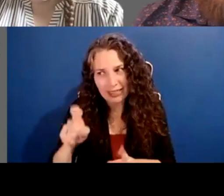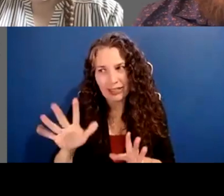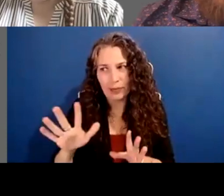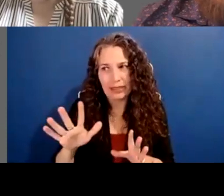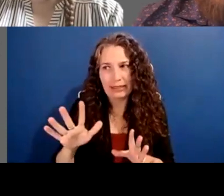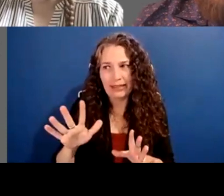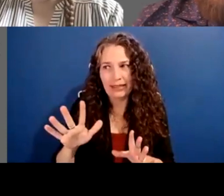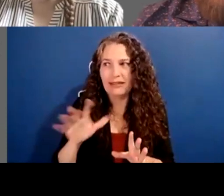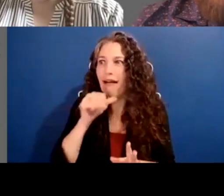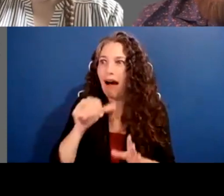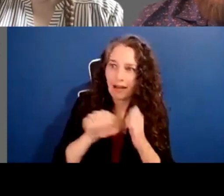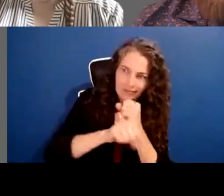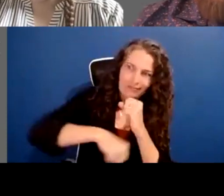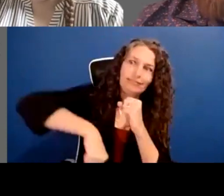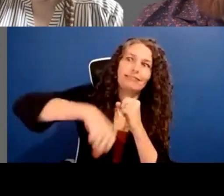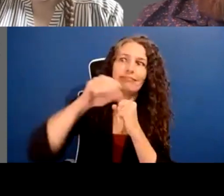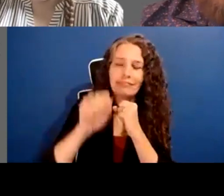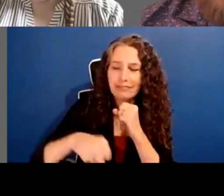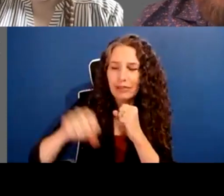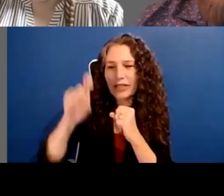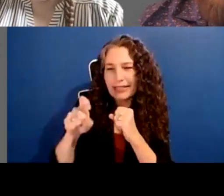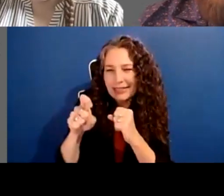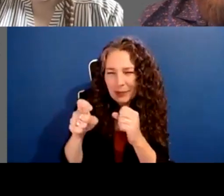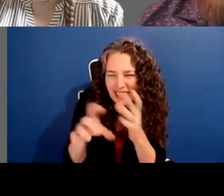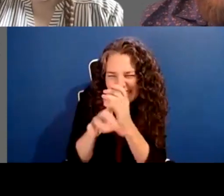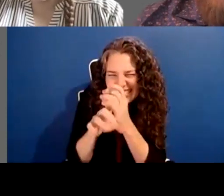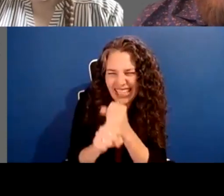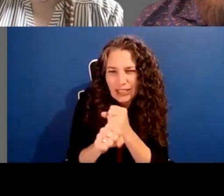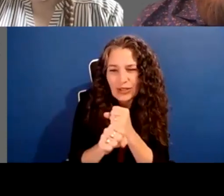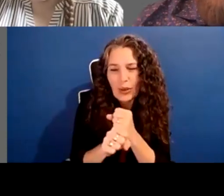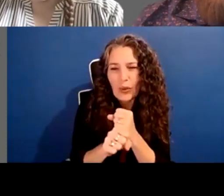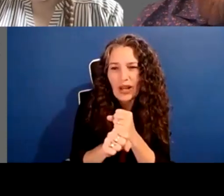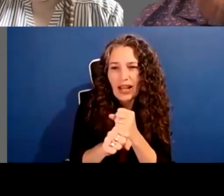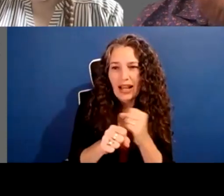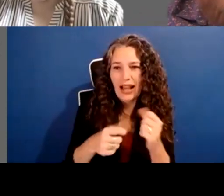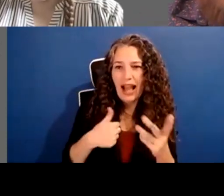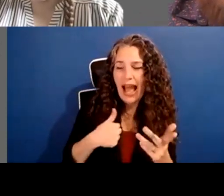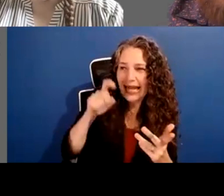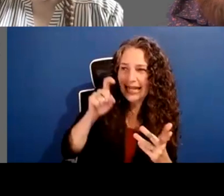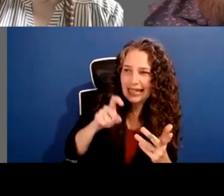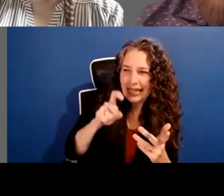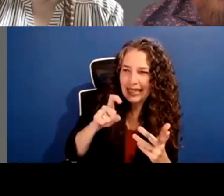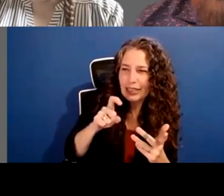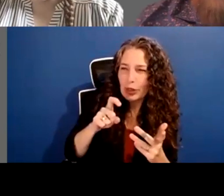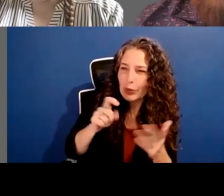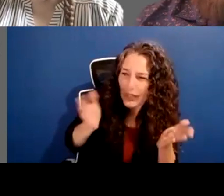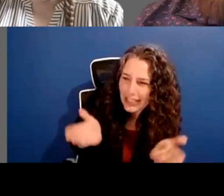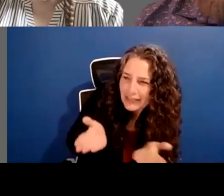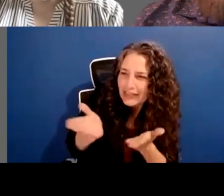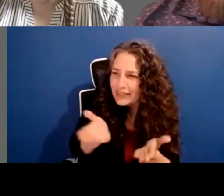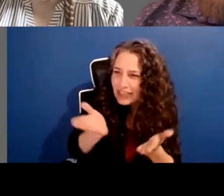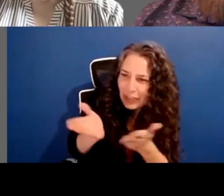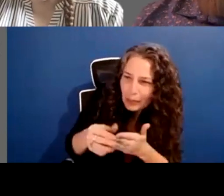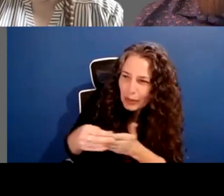that experience is something that I find to be really helpful in your podcasting life, but